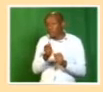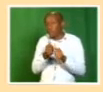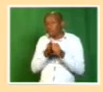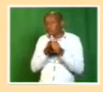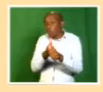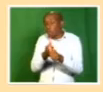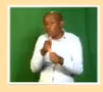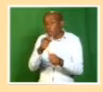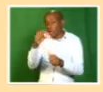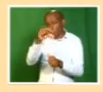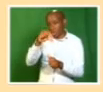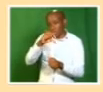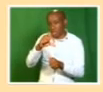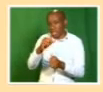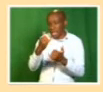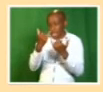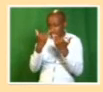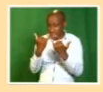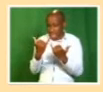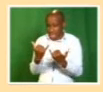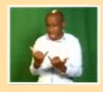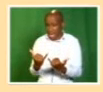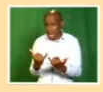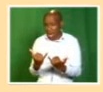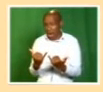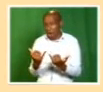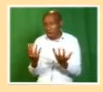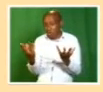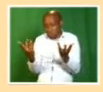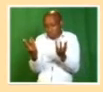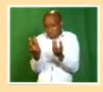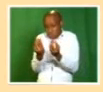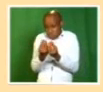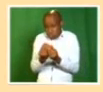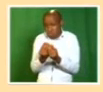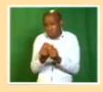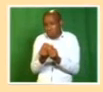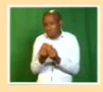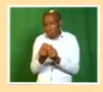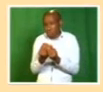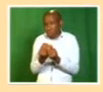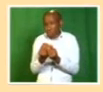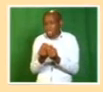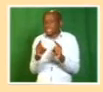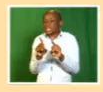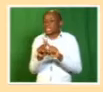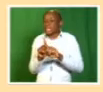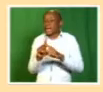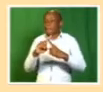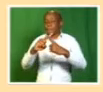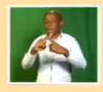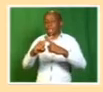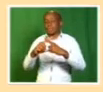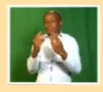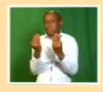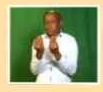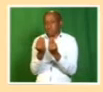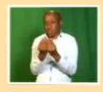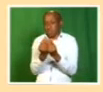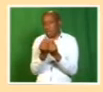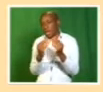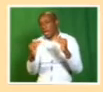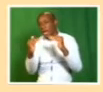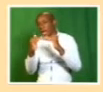quadratic function. So what we do now, we combine them, like we multiply them together and we equate